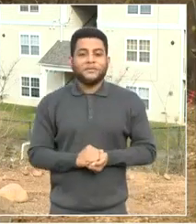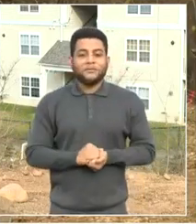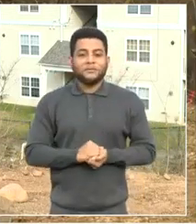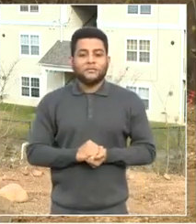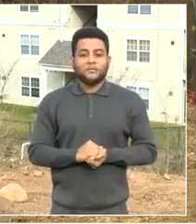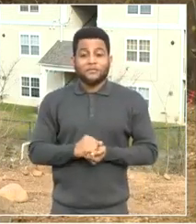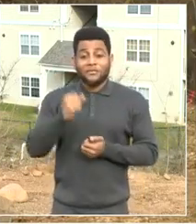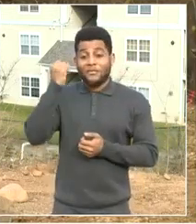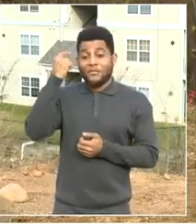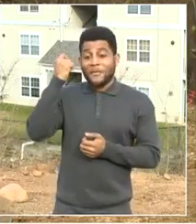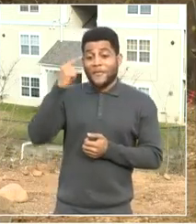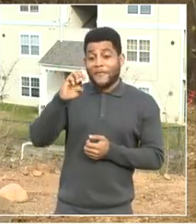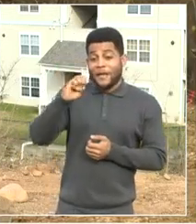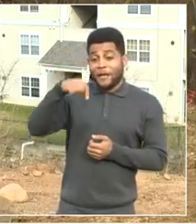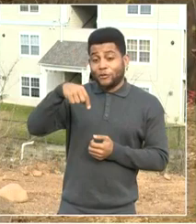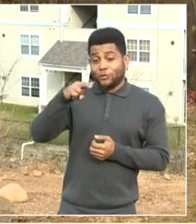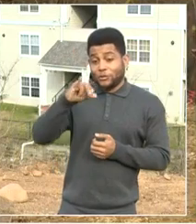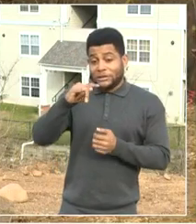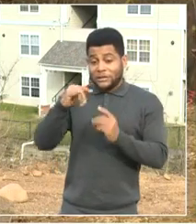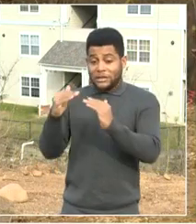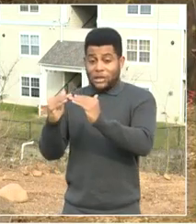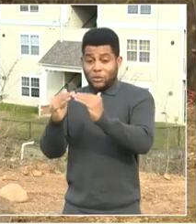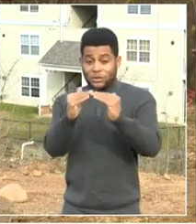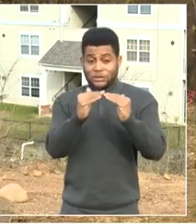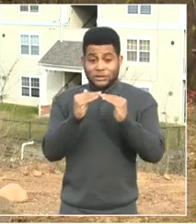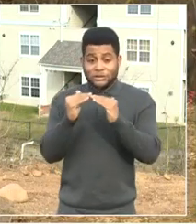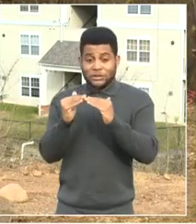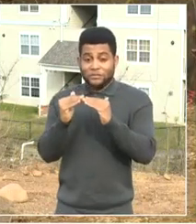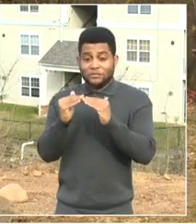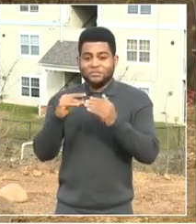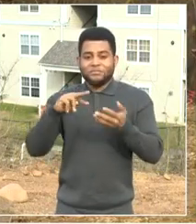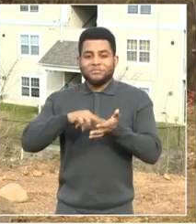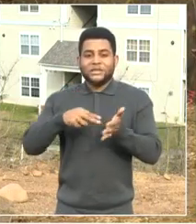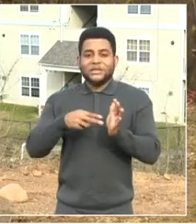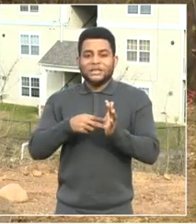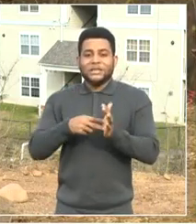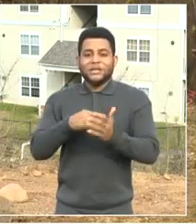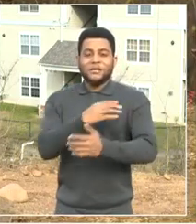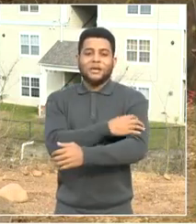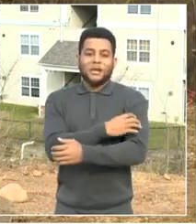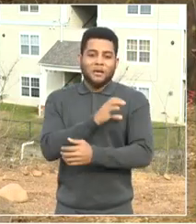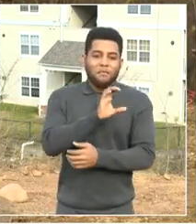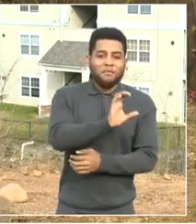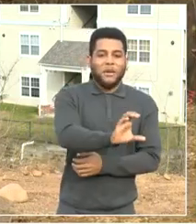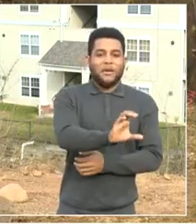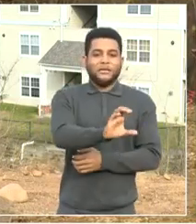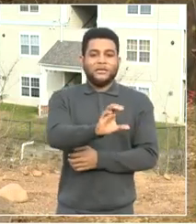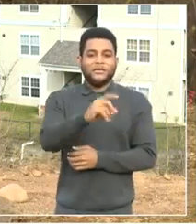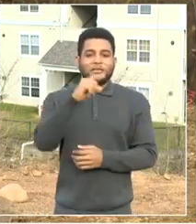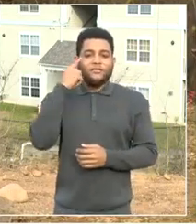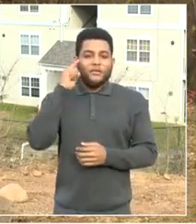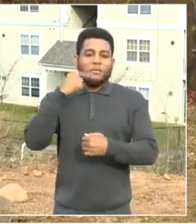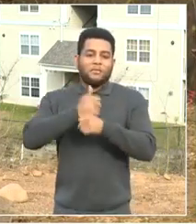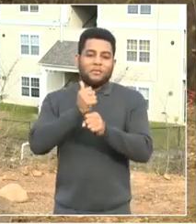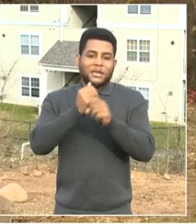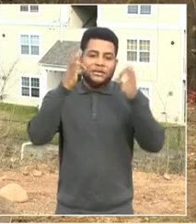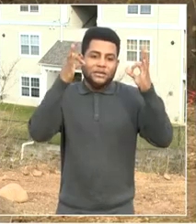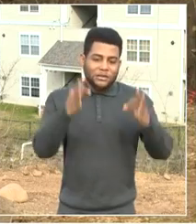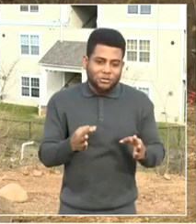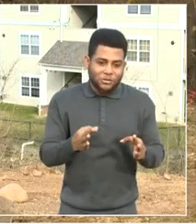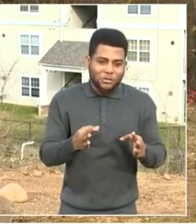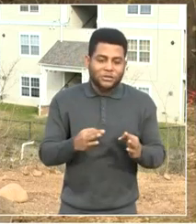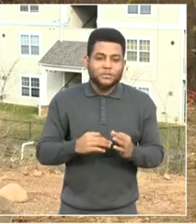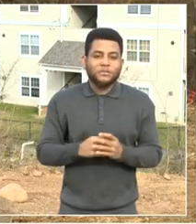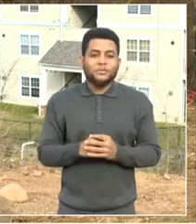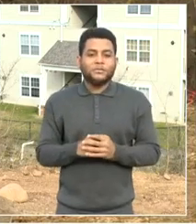also talking about community power and decision making. This is what the CLT model adds. And it's been proven that successful